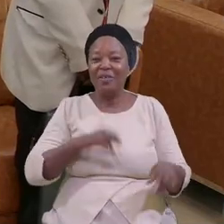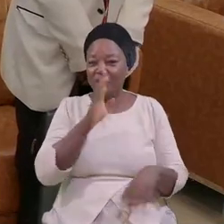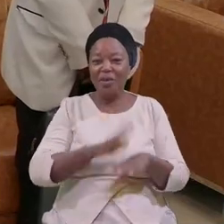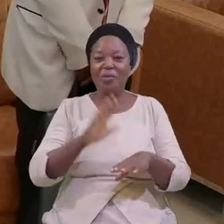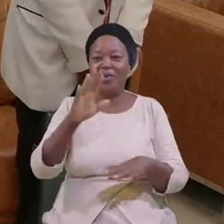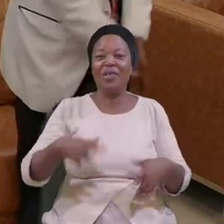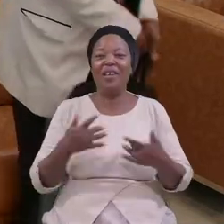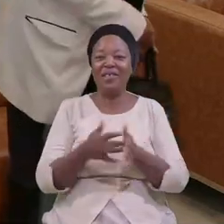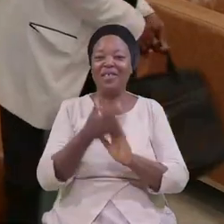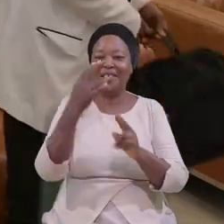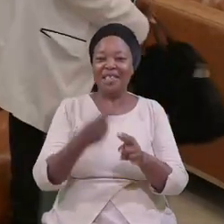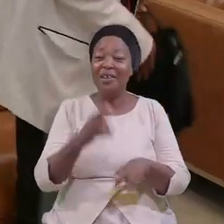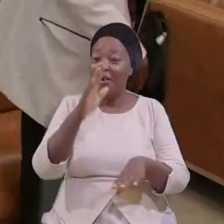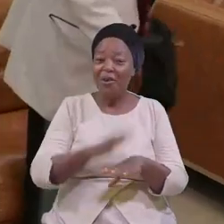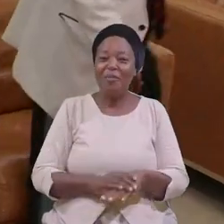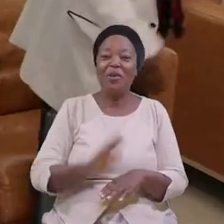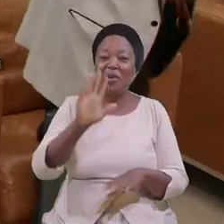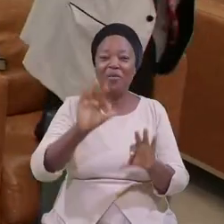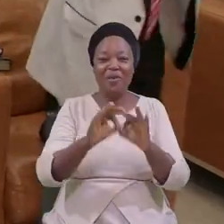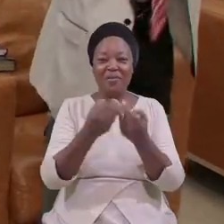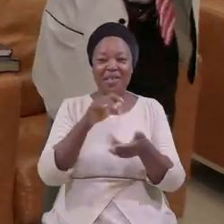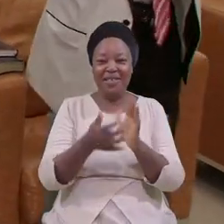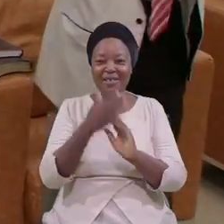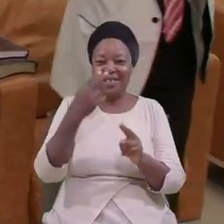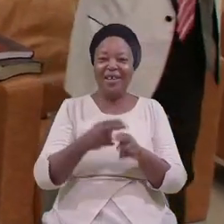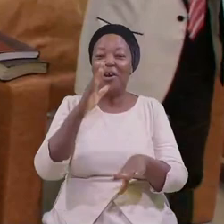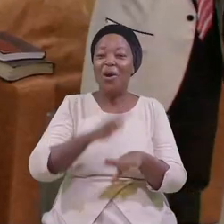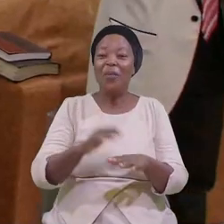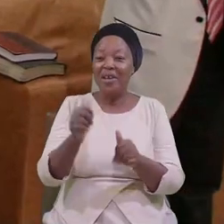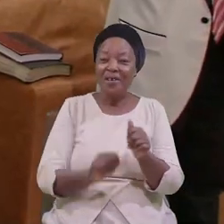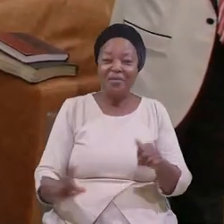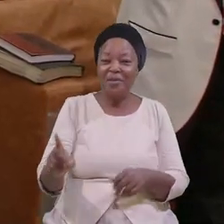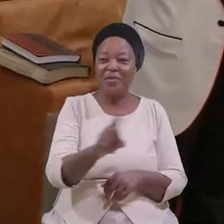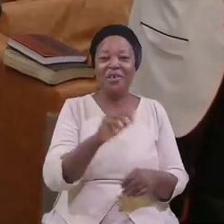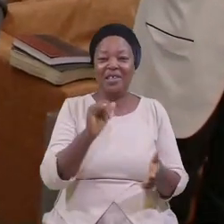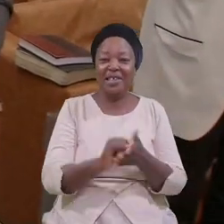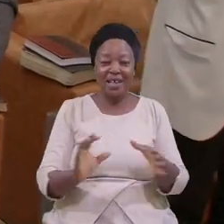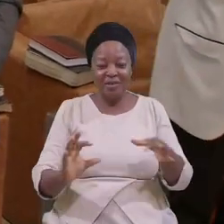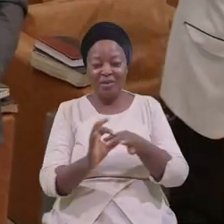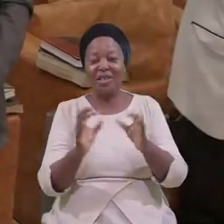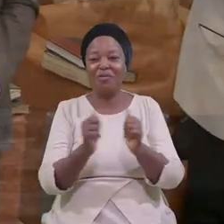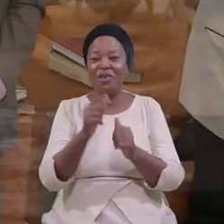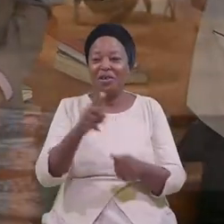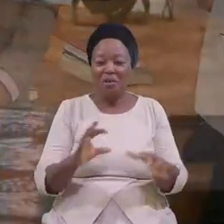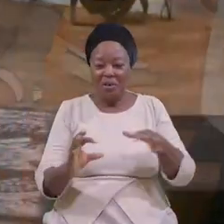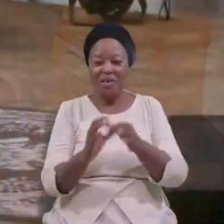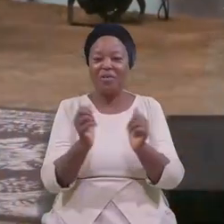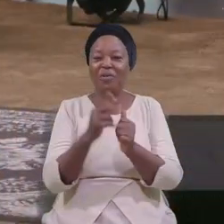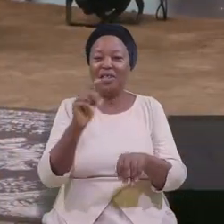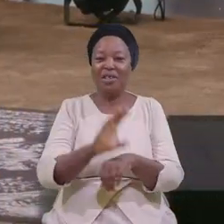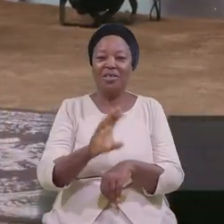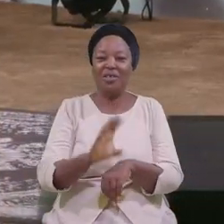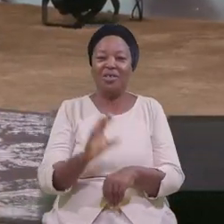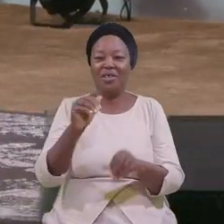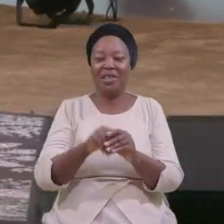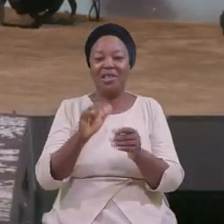life, upon your family, upon everyone connected with you, connected with the church,